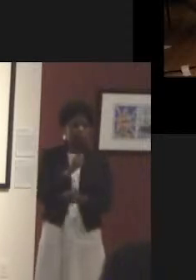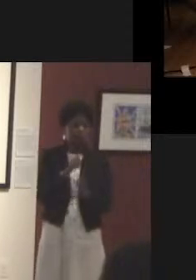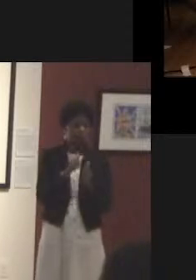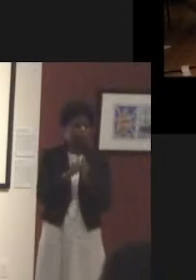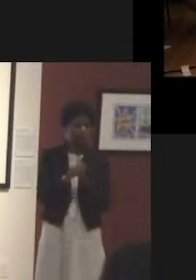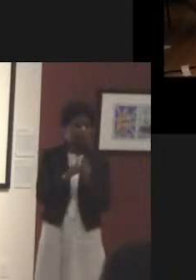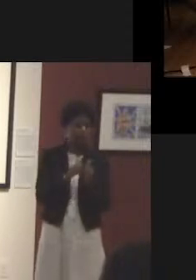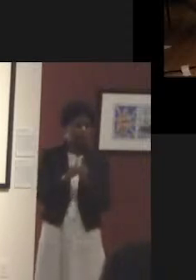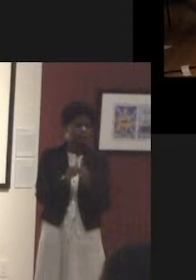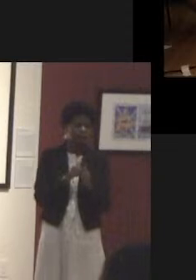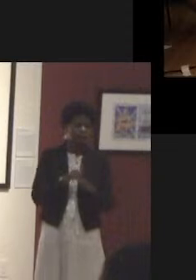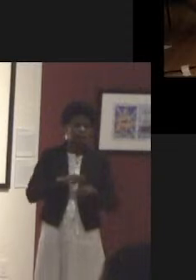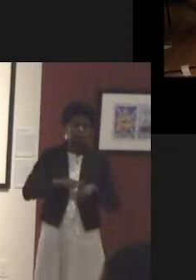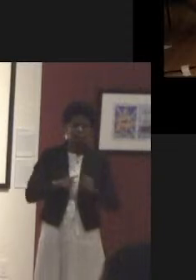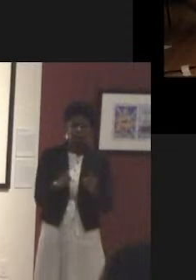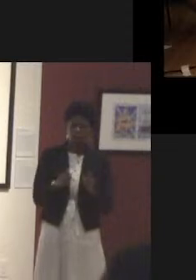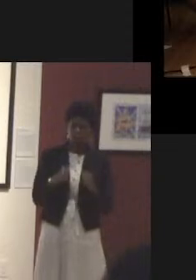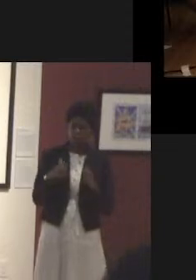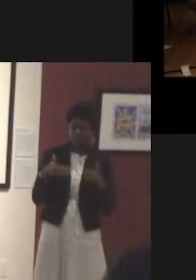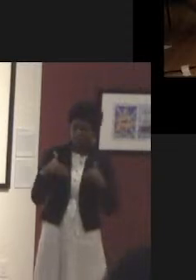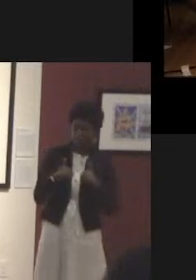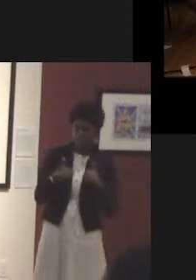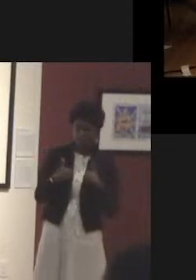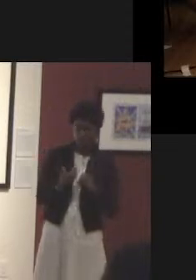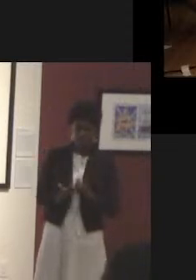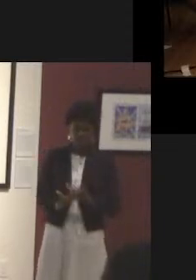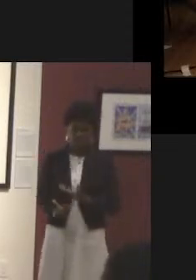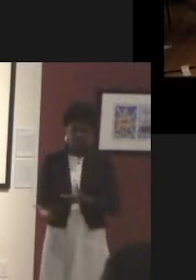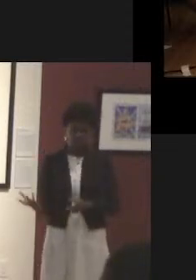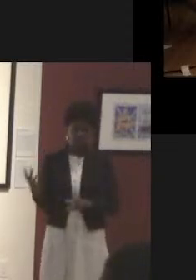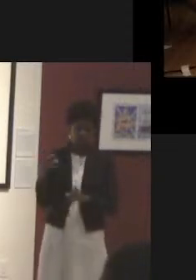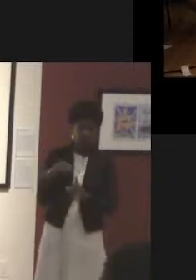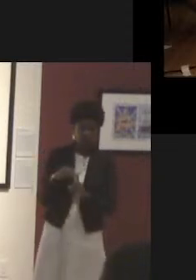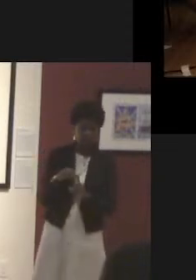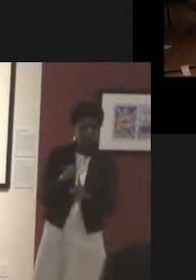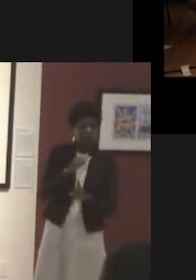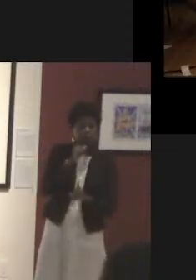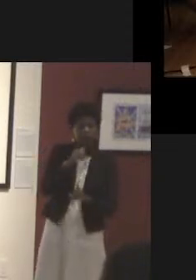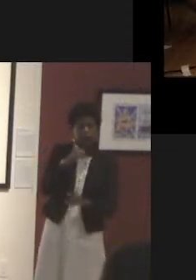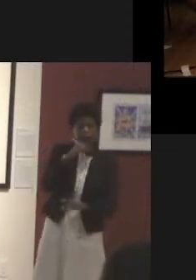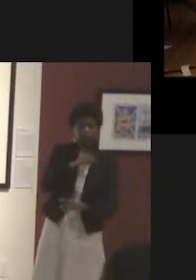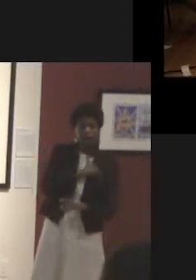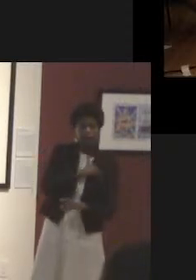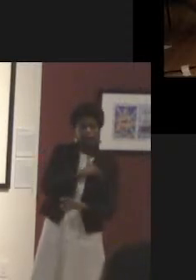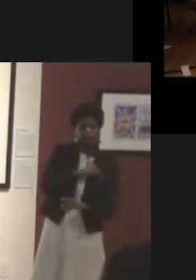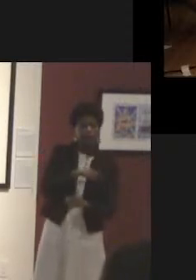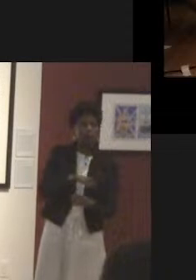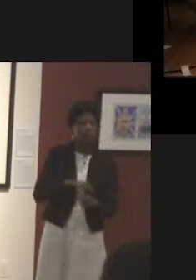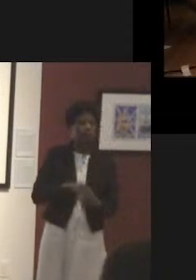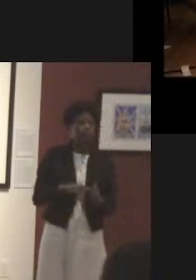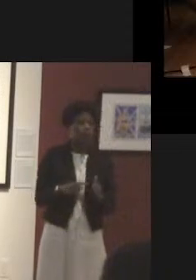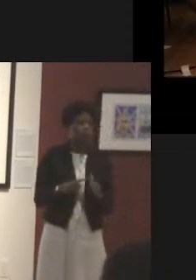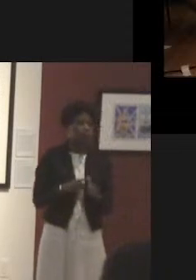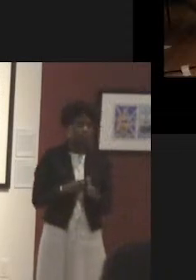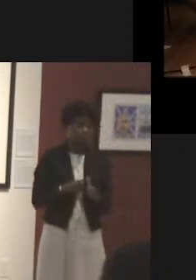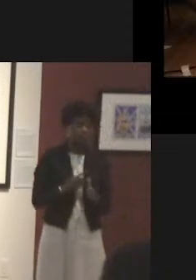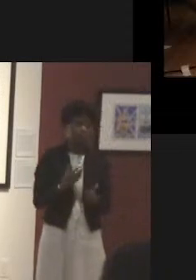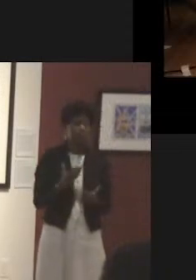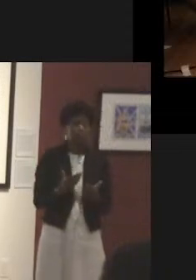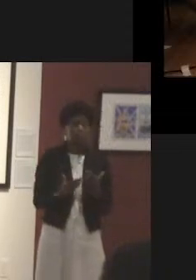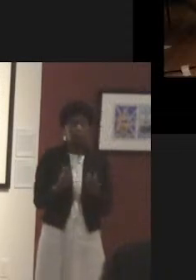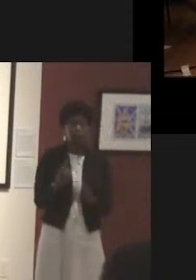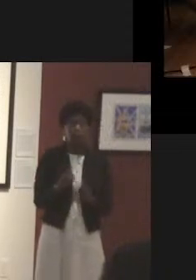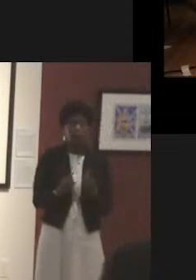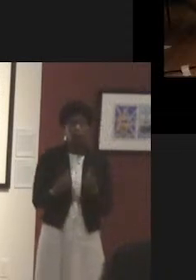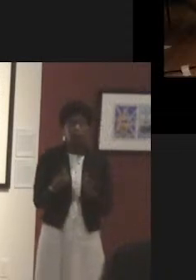But the reference to animality in Pinder's adoption of the term for this is not incidental. For one, right, we might think of